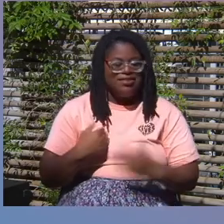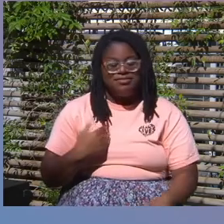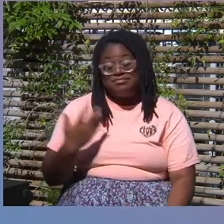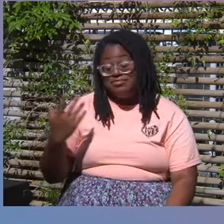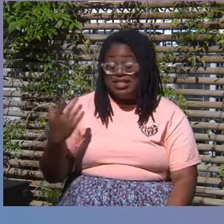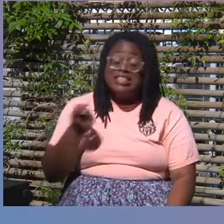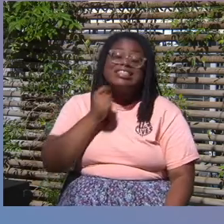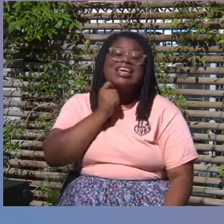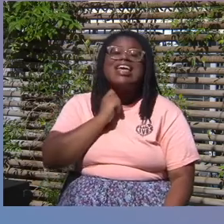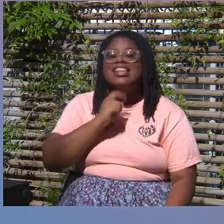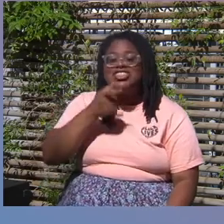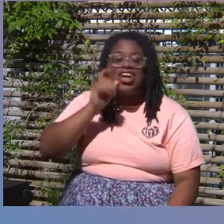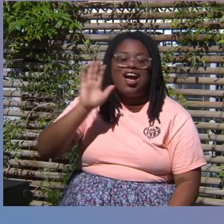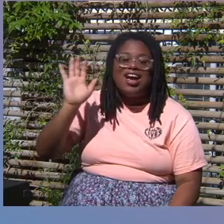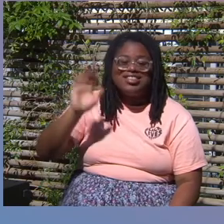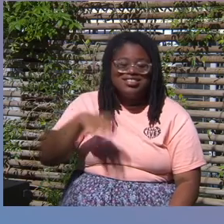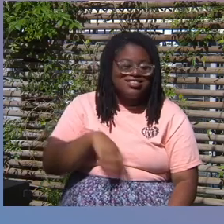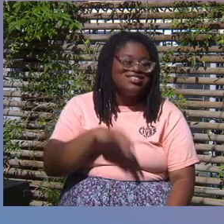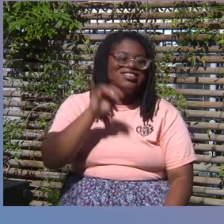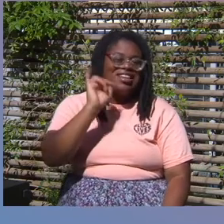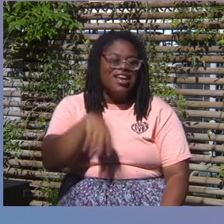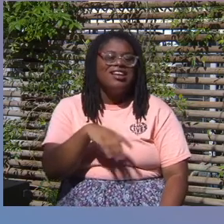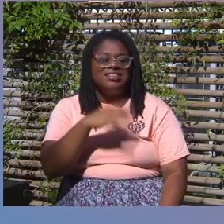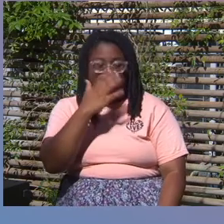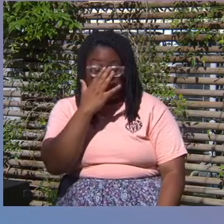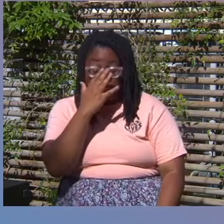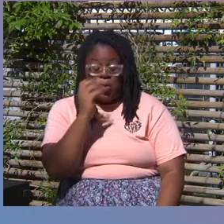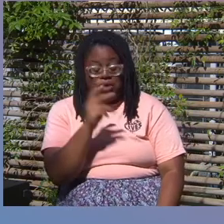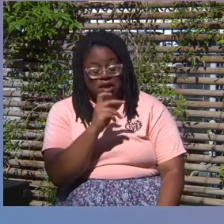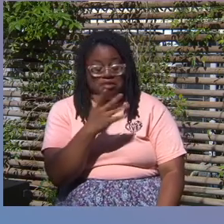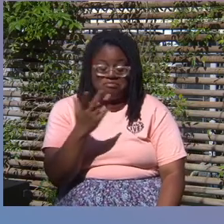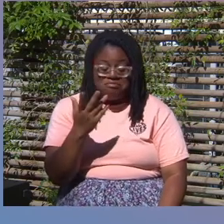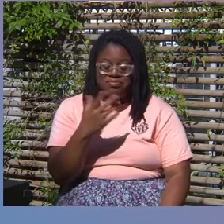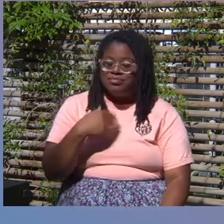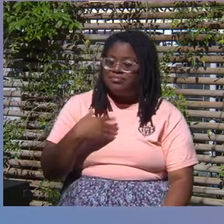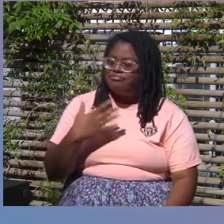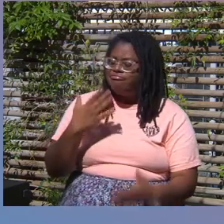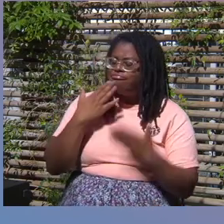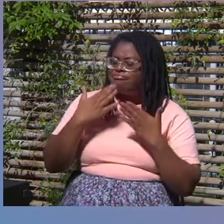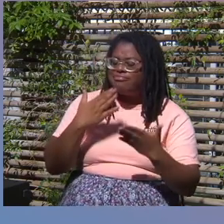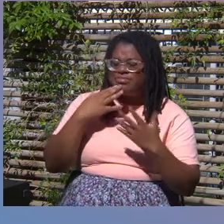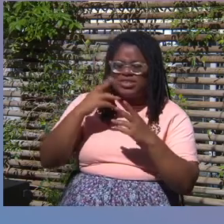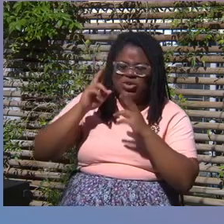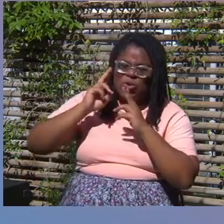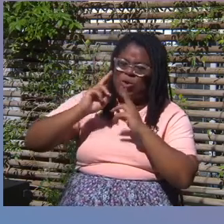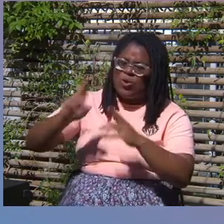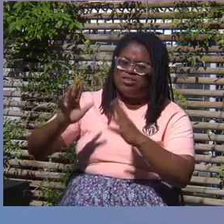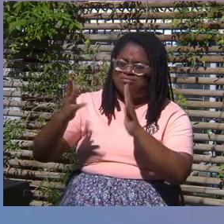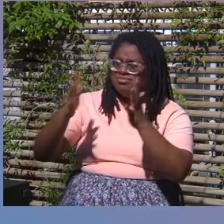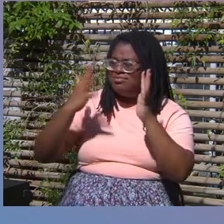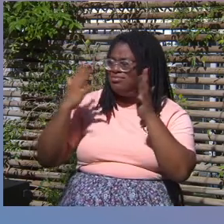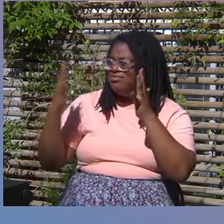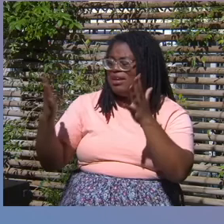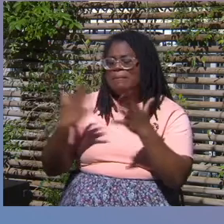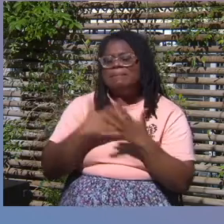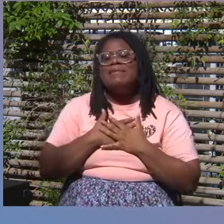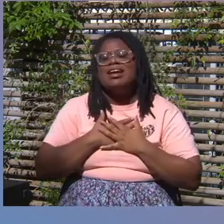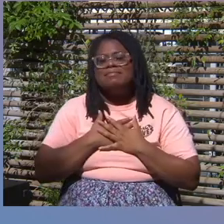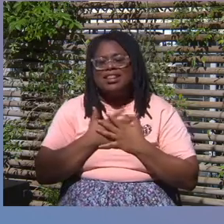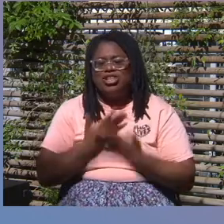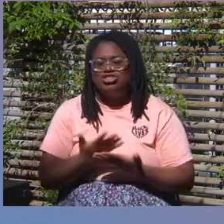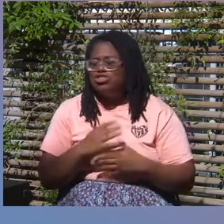read. Tequila. Come on, with some good tequila. That too. Okay. Miss Allen, it has been an absolute honor. It is my